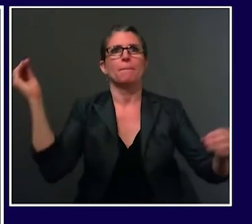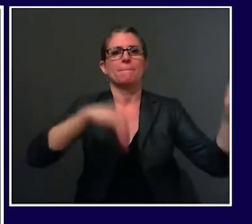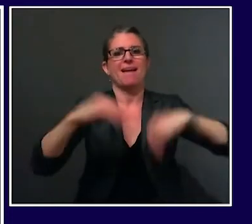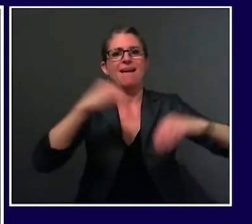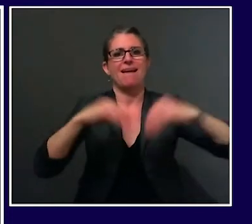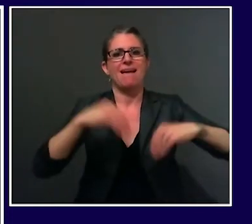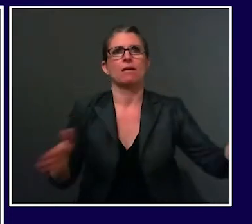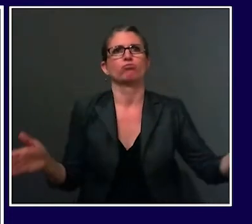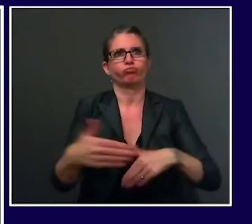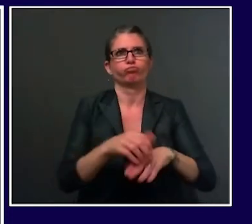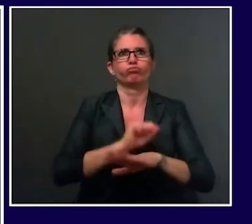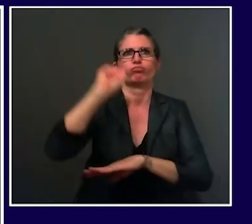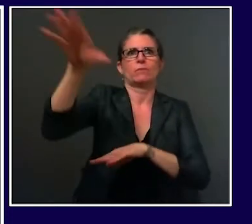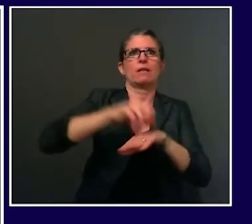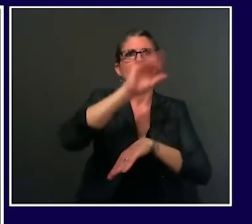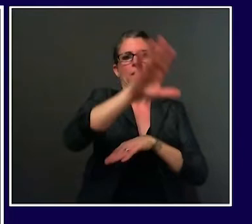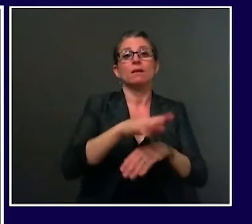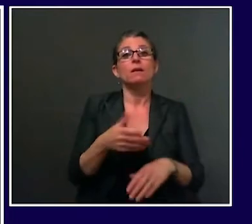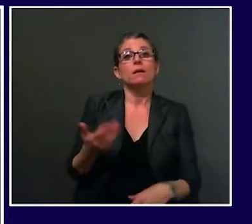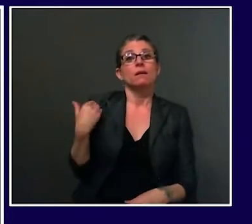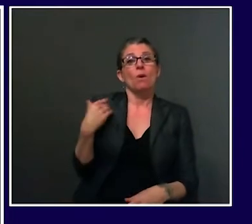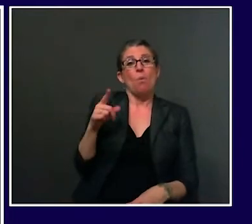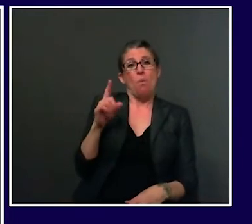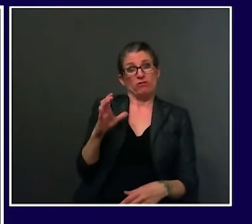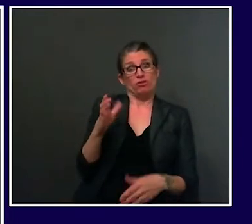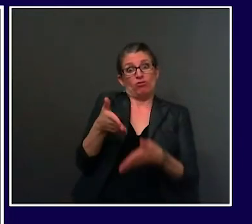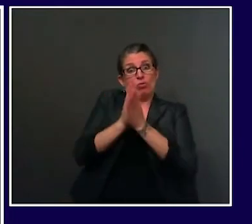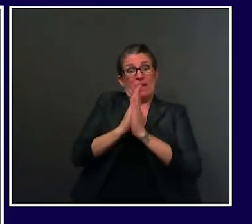100 requests for assistance across the state.